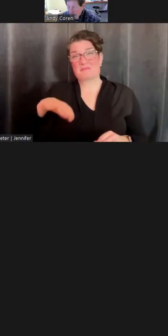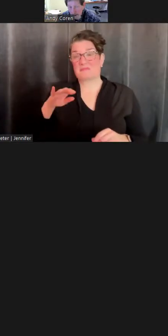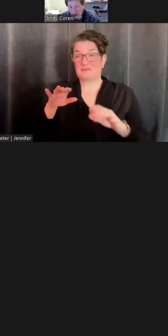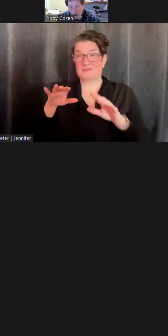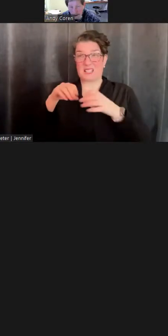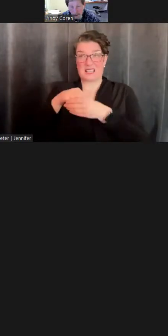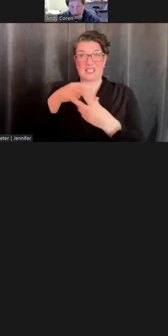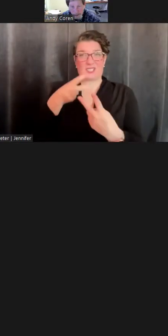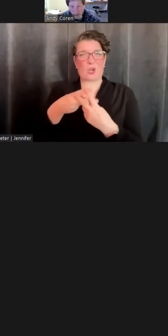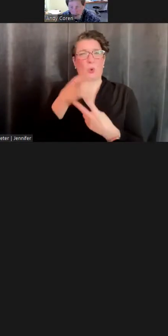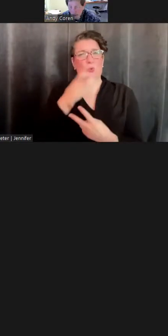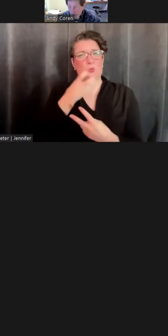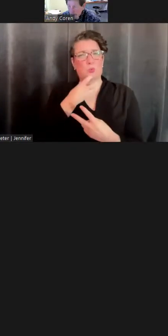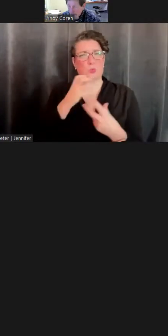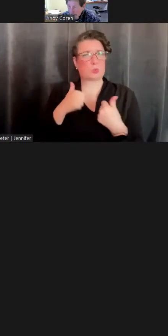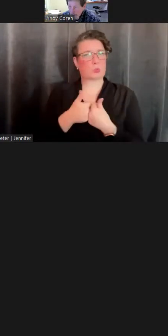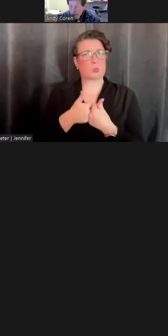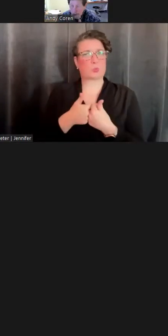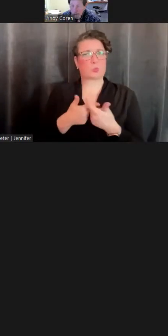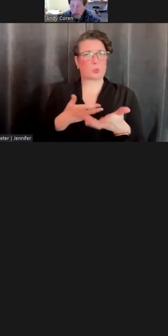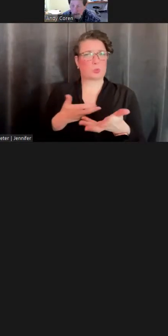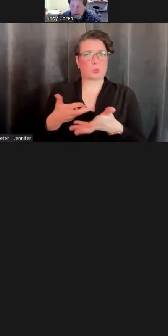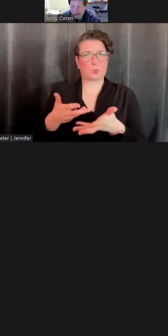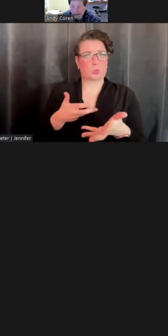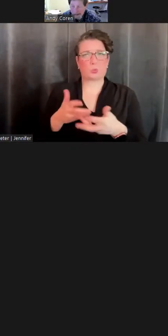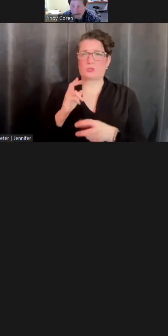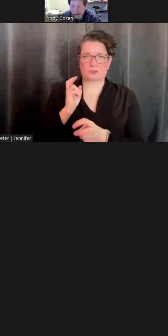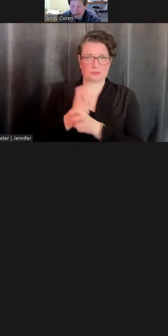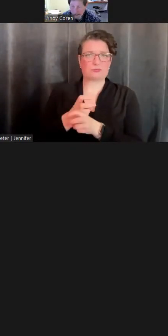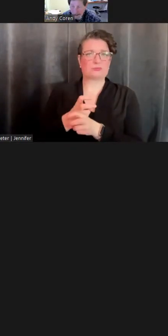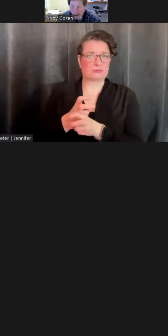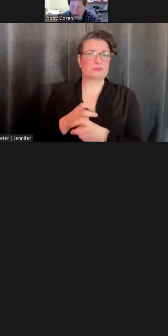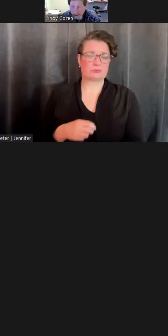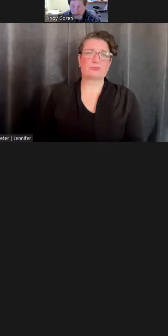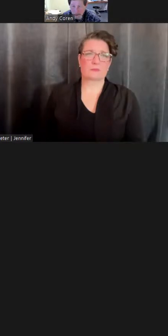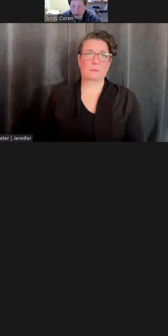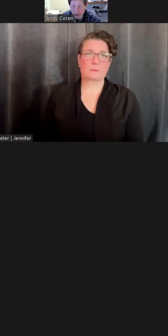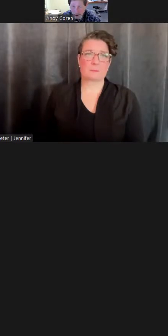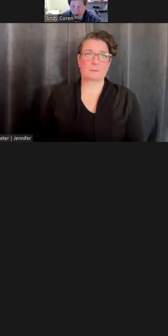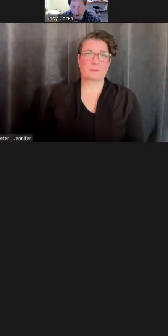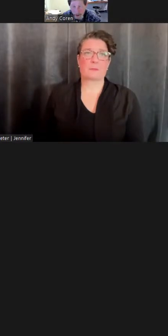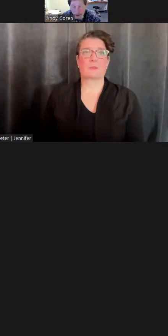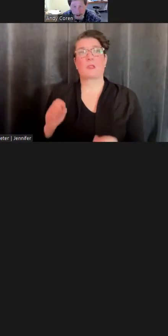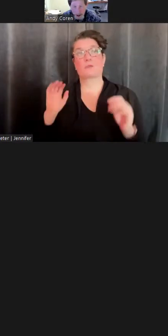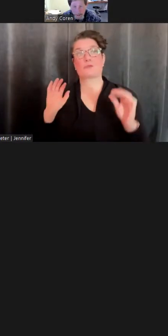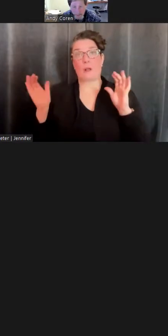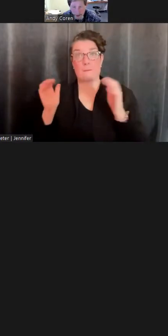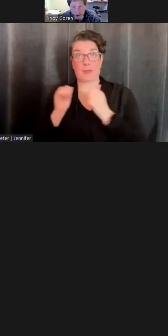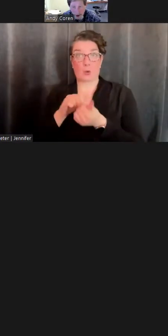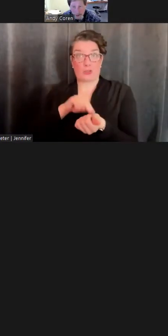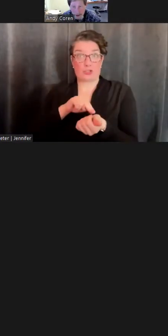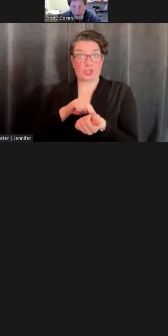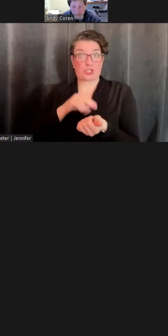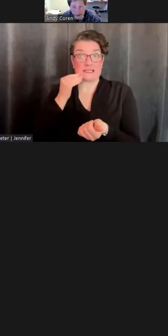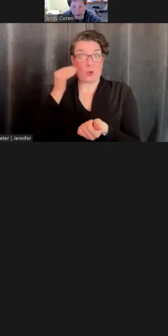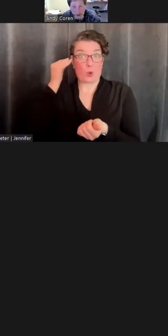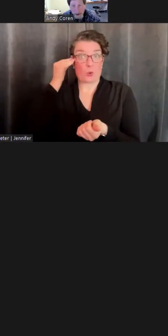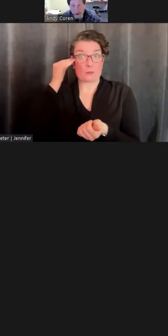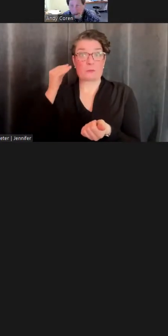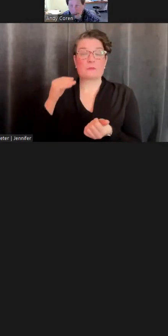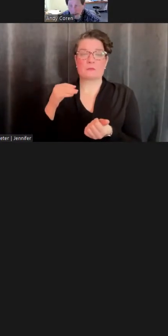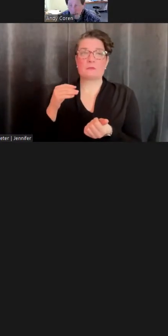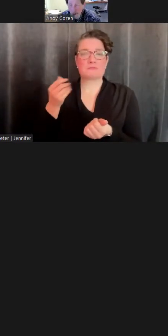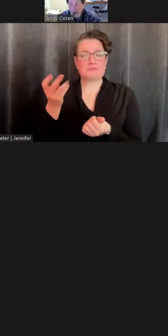population and situation to work with. Just to give you an idea, a comparison with nursing homes, we had a number of nursing homes that were